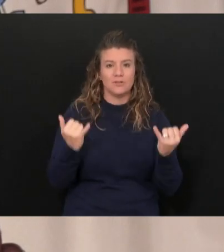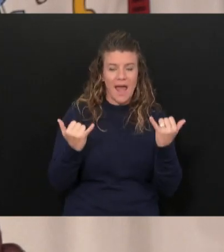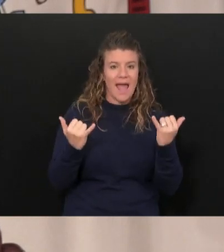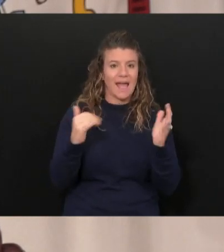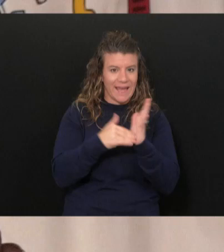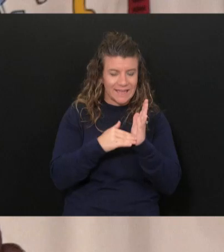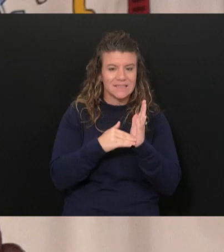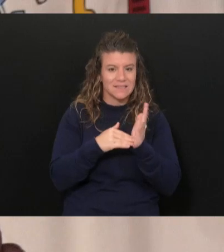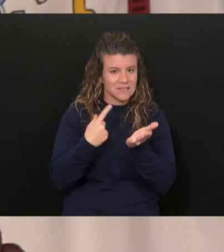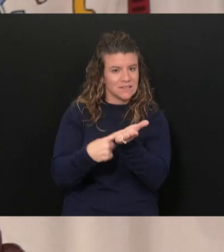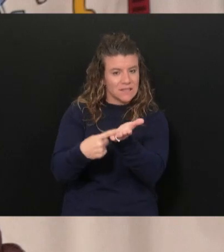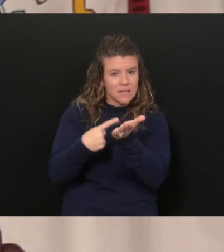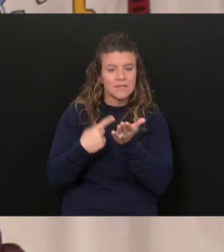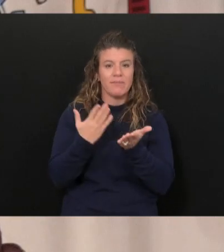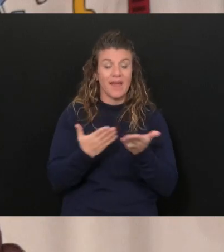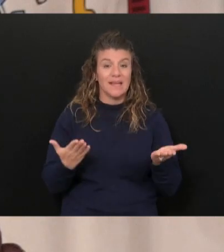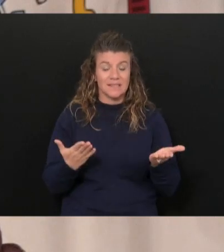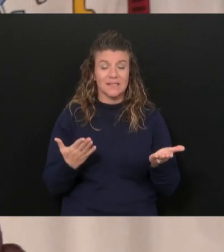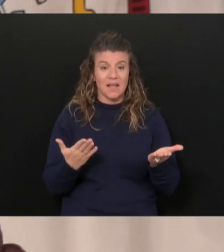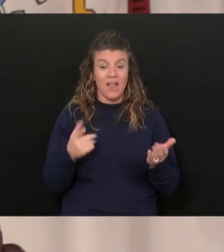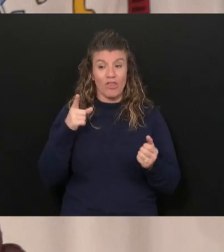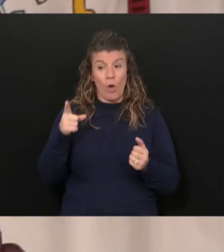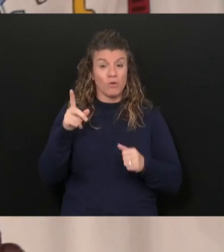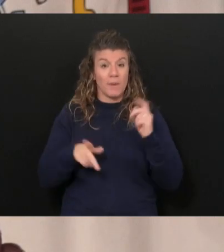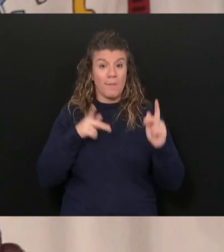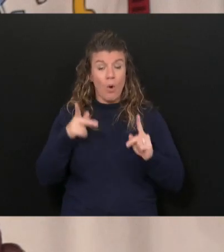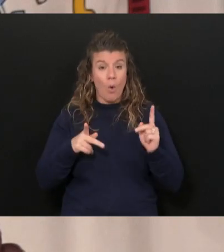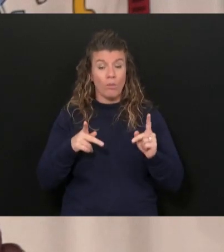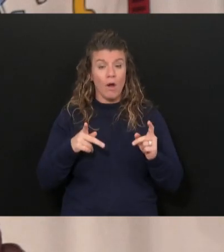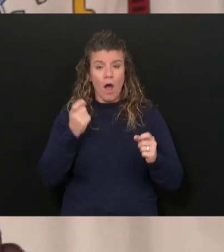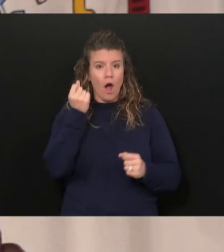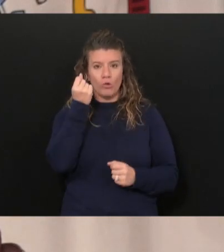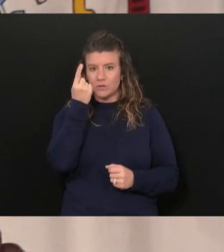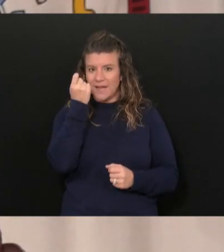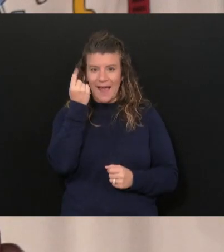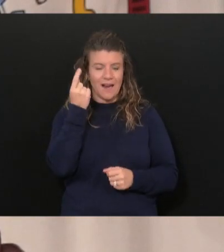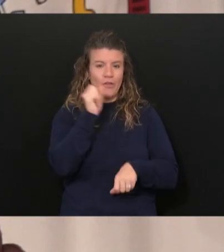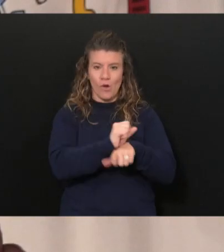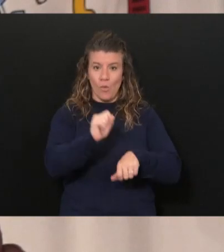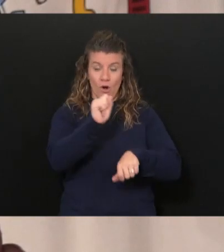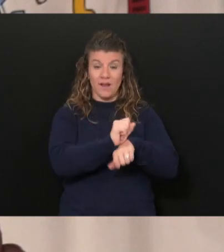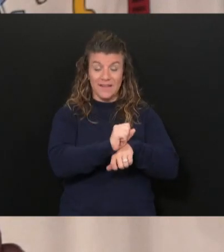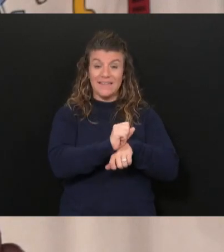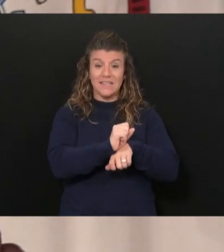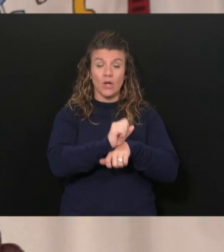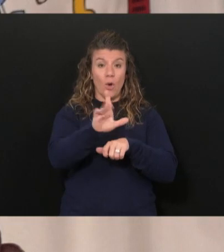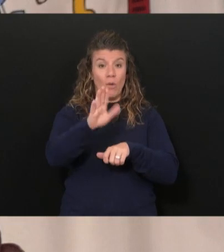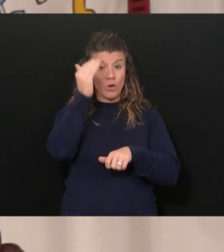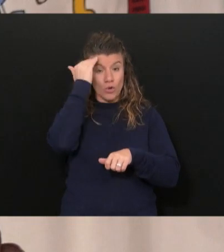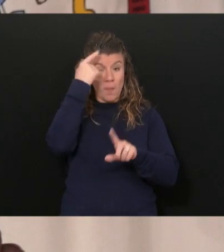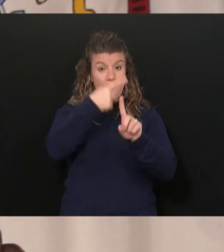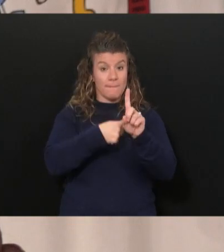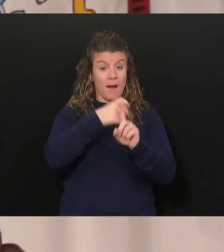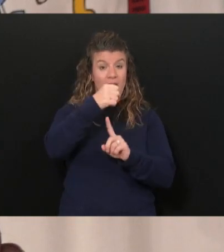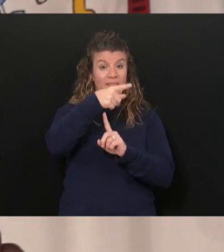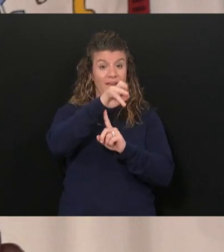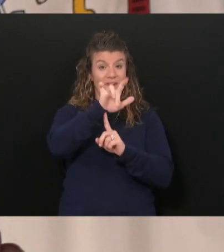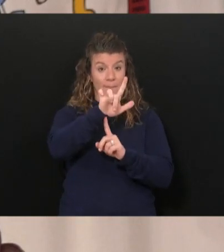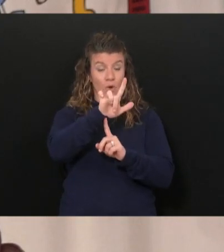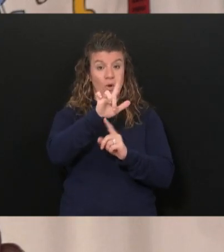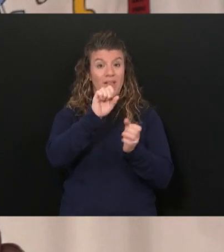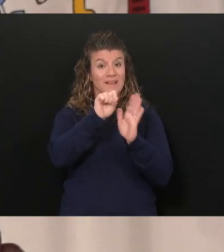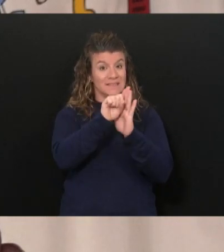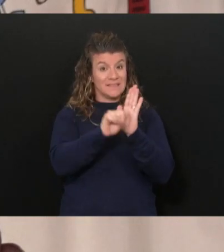today. Our revenue people are on top of all this. In the month of April, the state of West